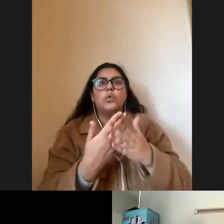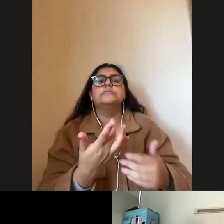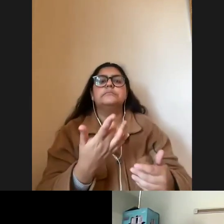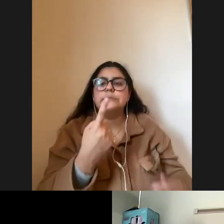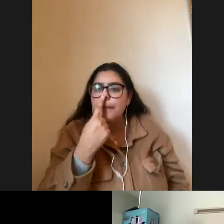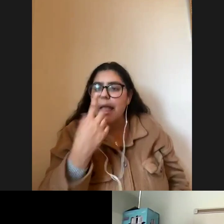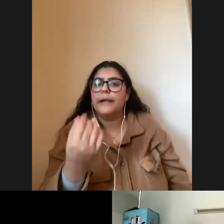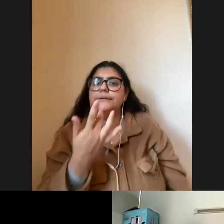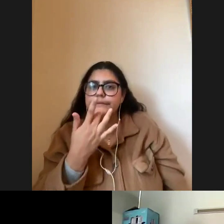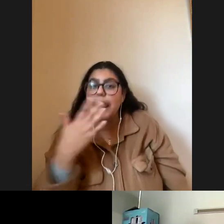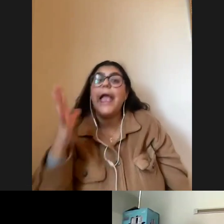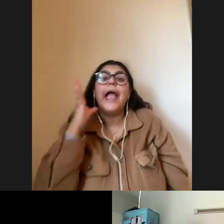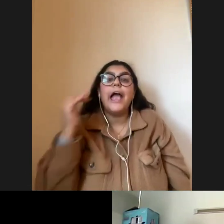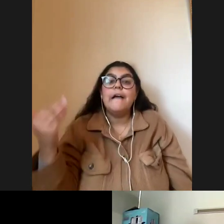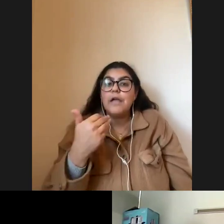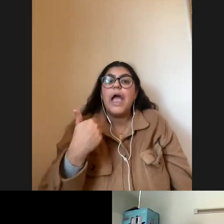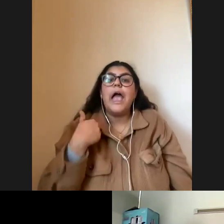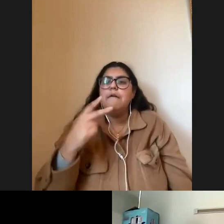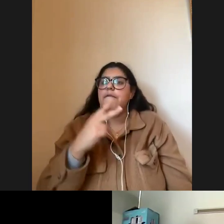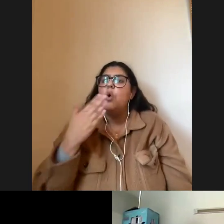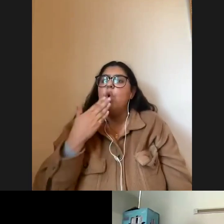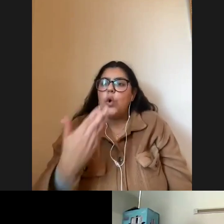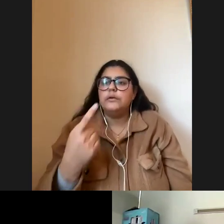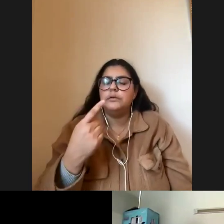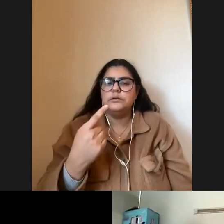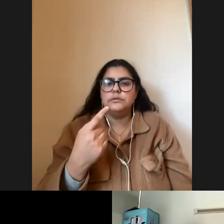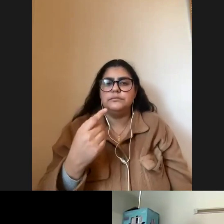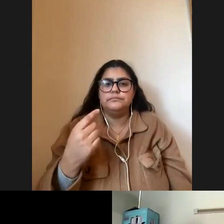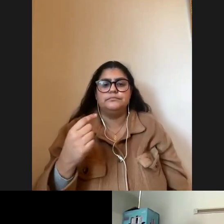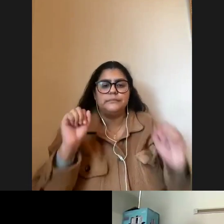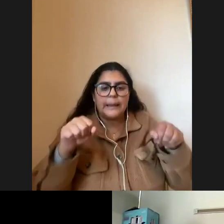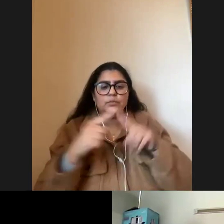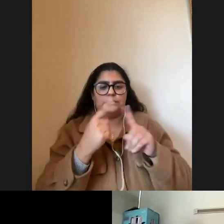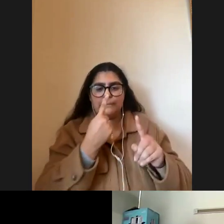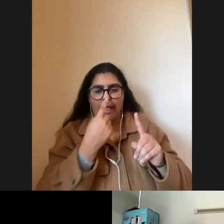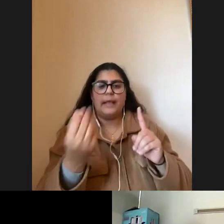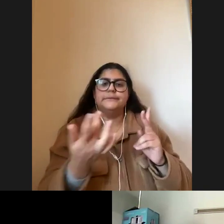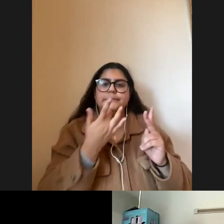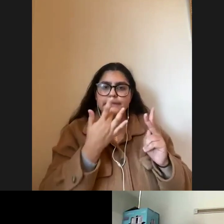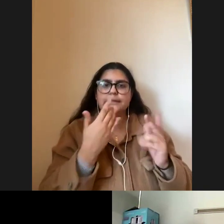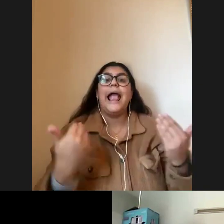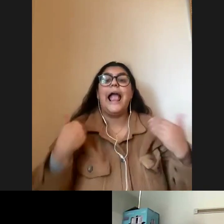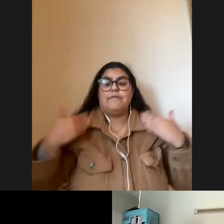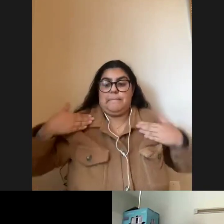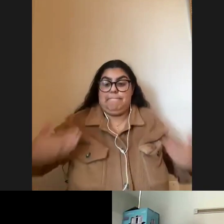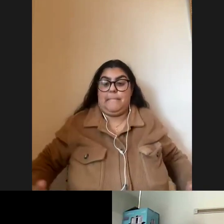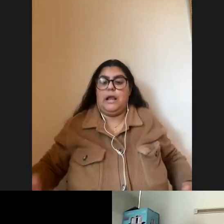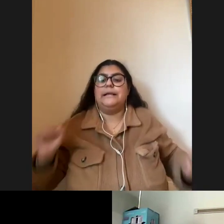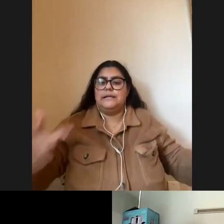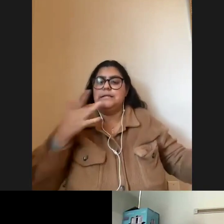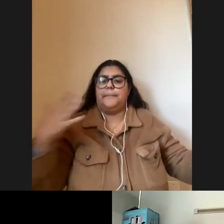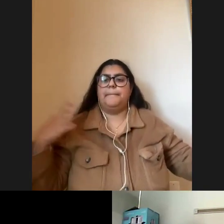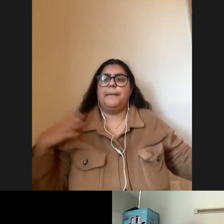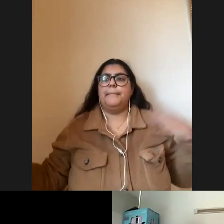instance, have really great senses of smell and taste. They've got taste buds all over their bodies. So like a catfish is tasting all day